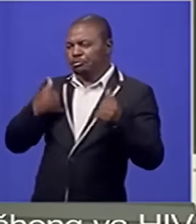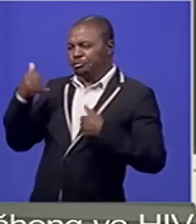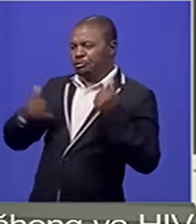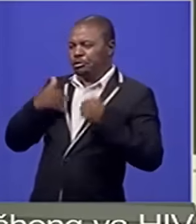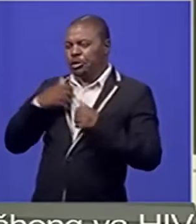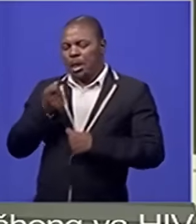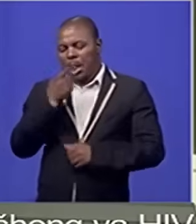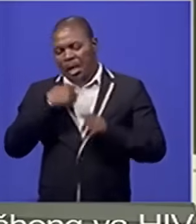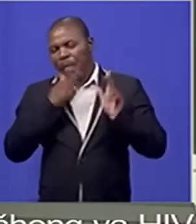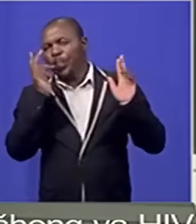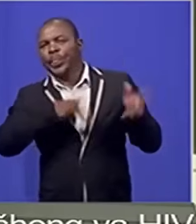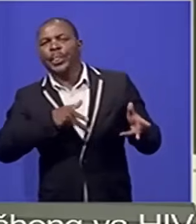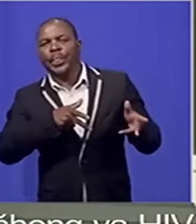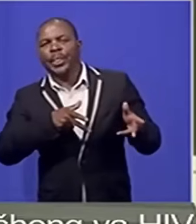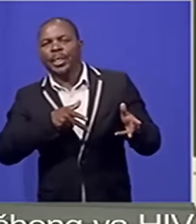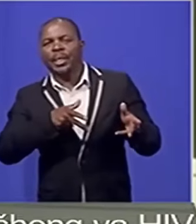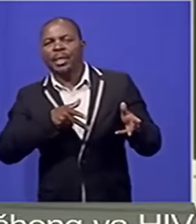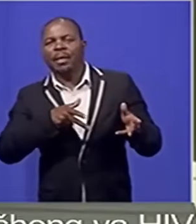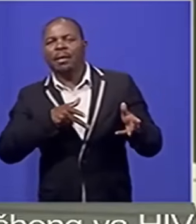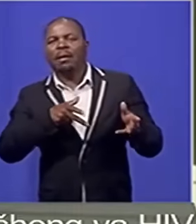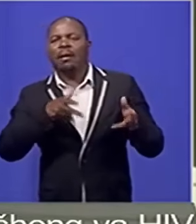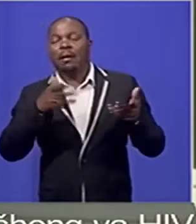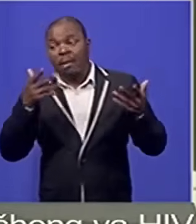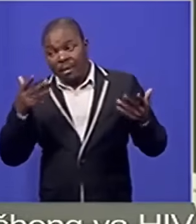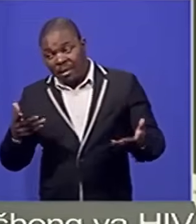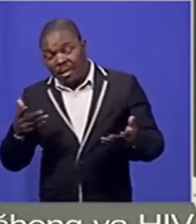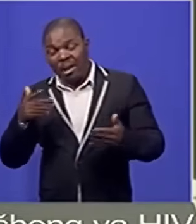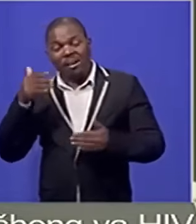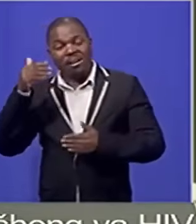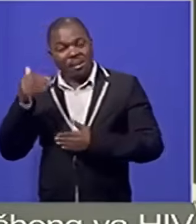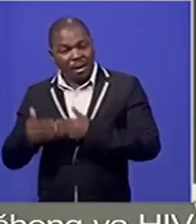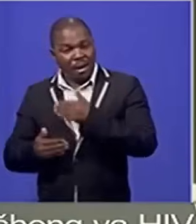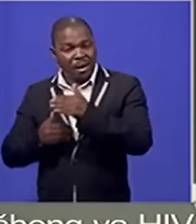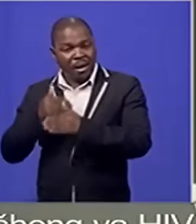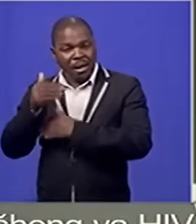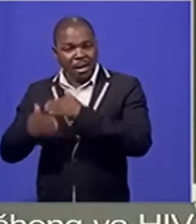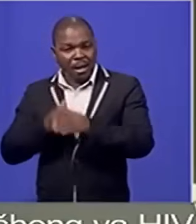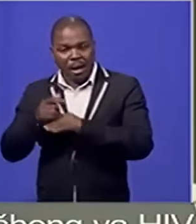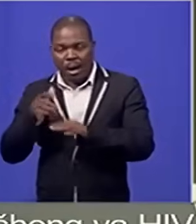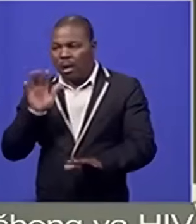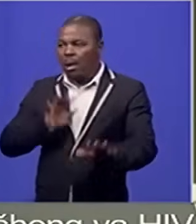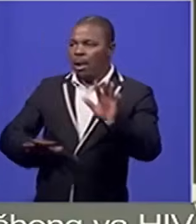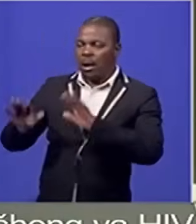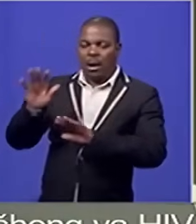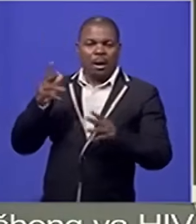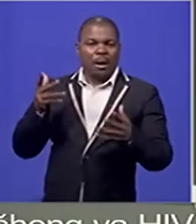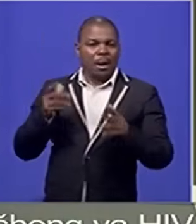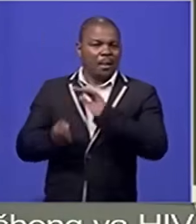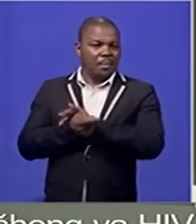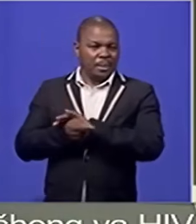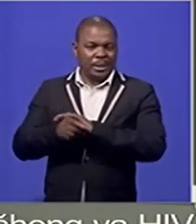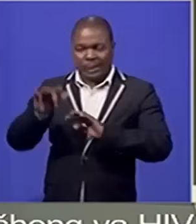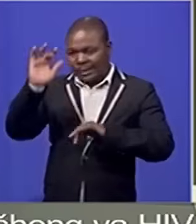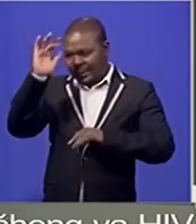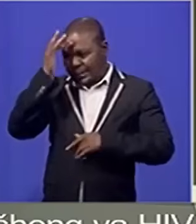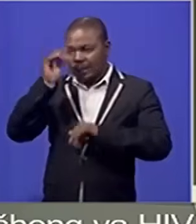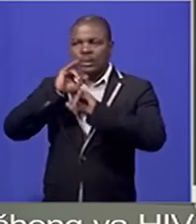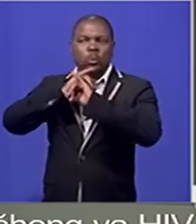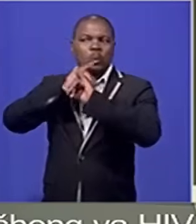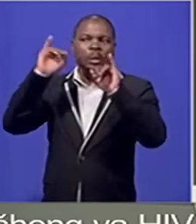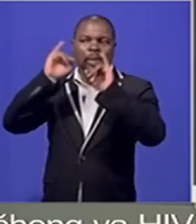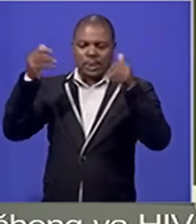dipilisi go tla mo ka tla go ra ke sa ipona bolwetse bola bo ga ke